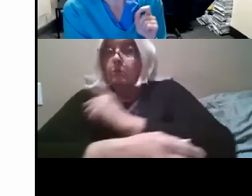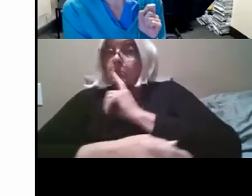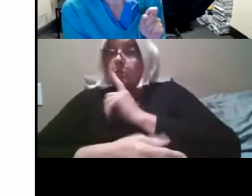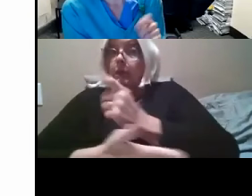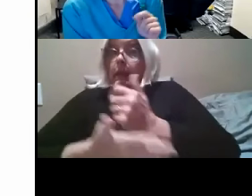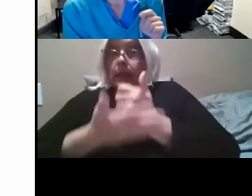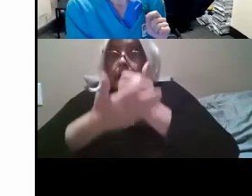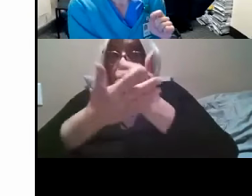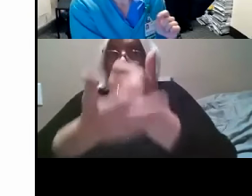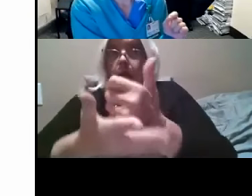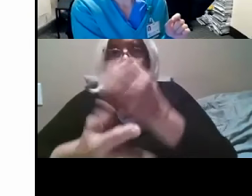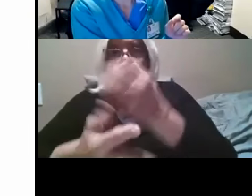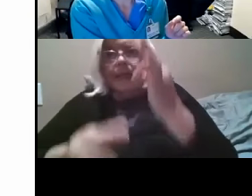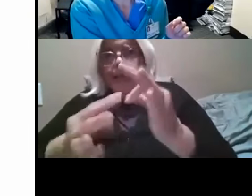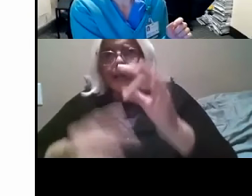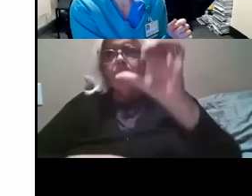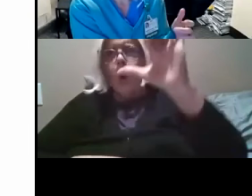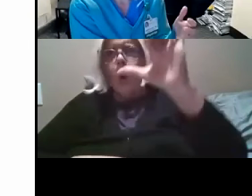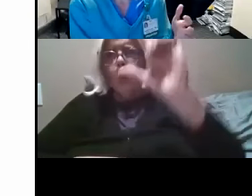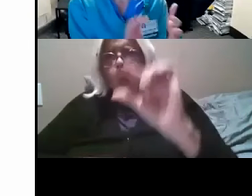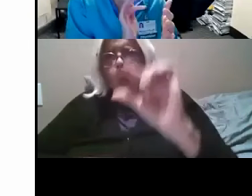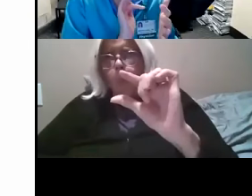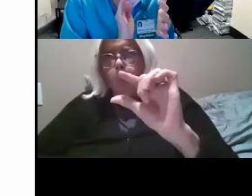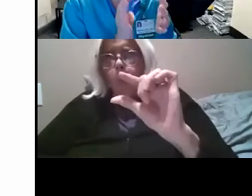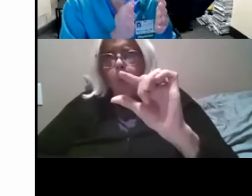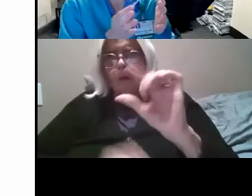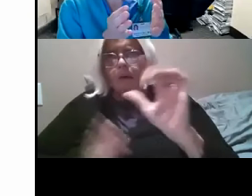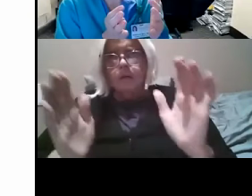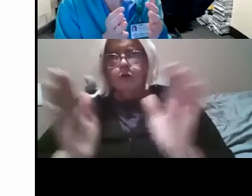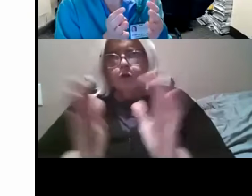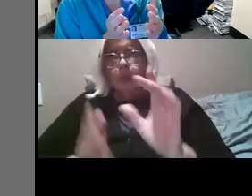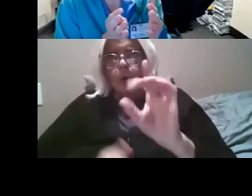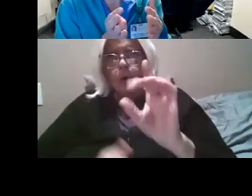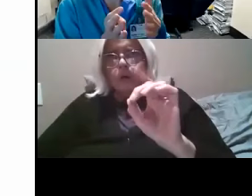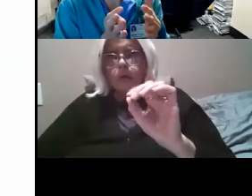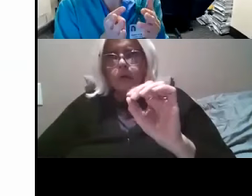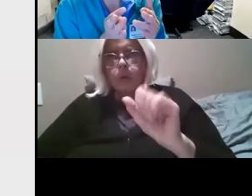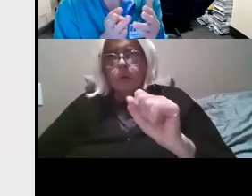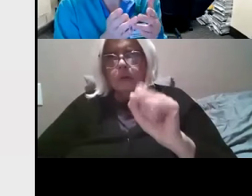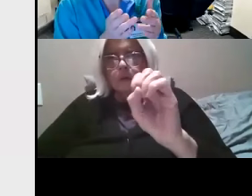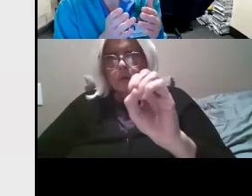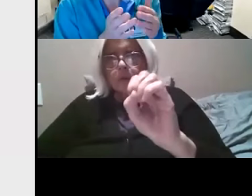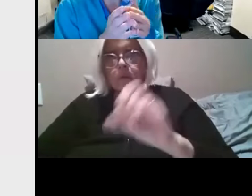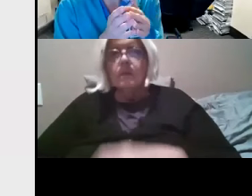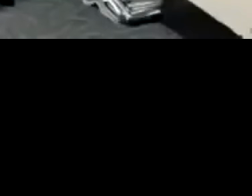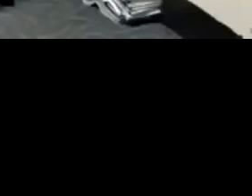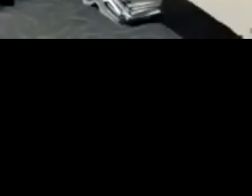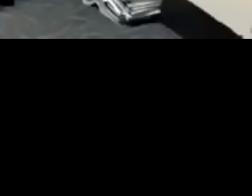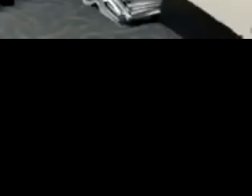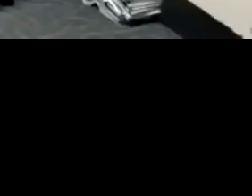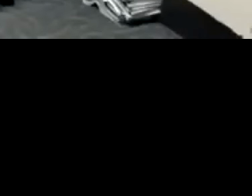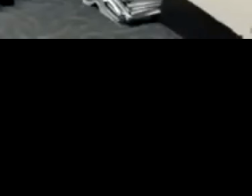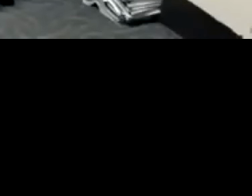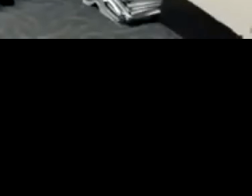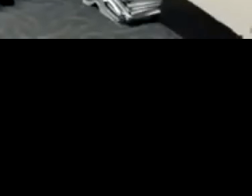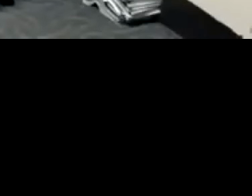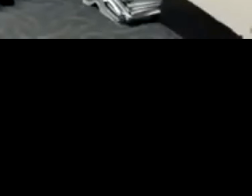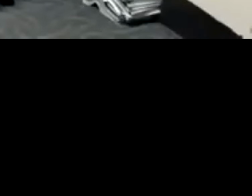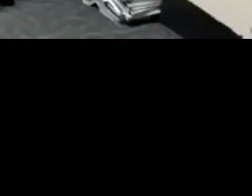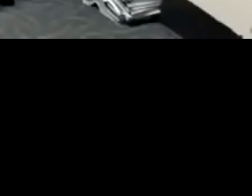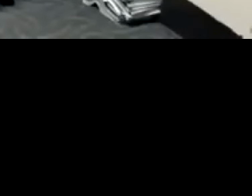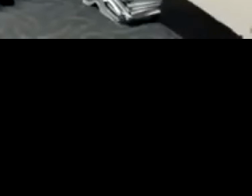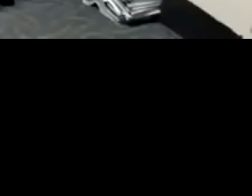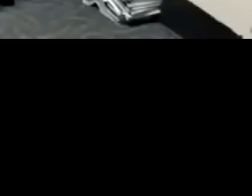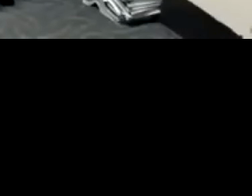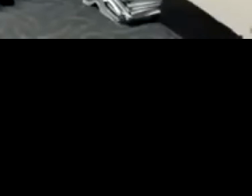question, Dr. Costello had answered by saying that when they compared, the researchers compared the